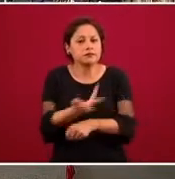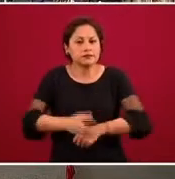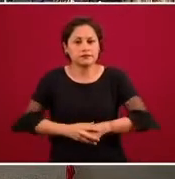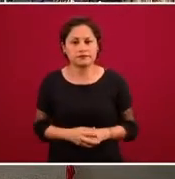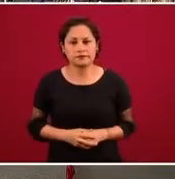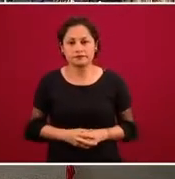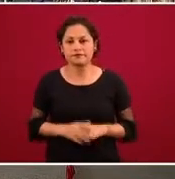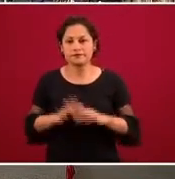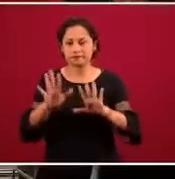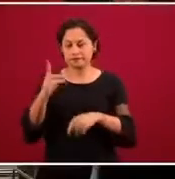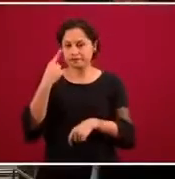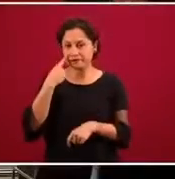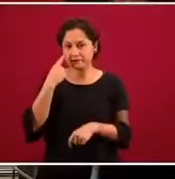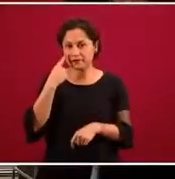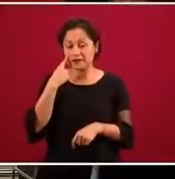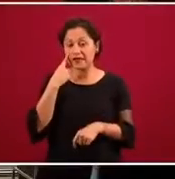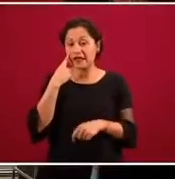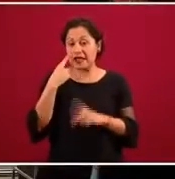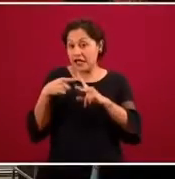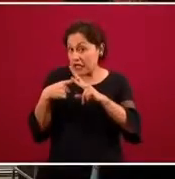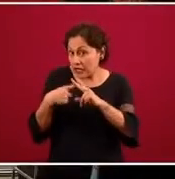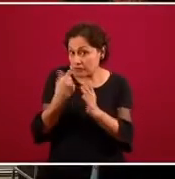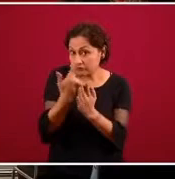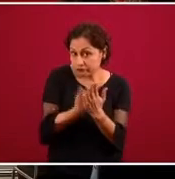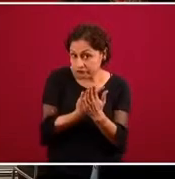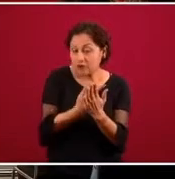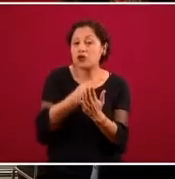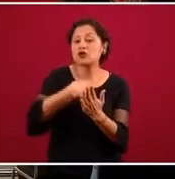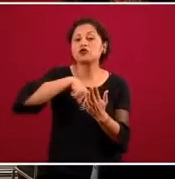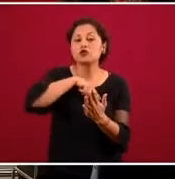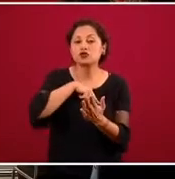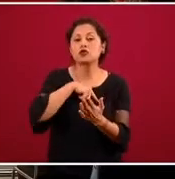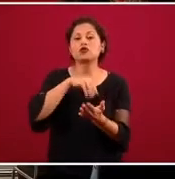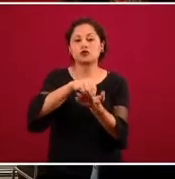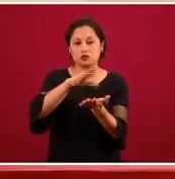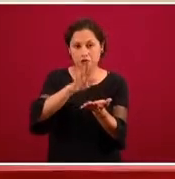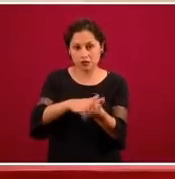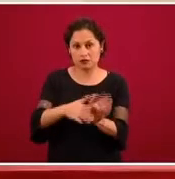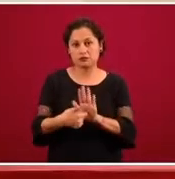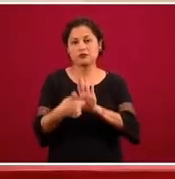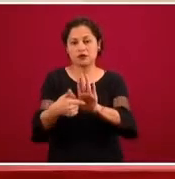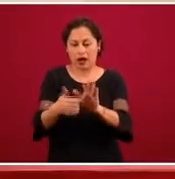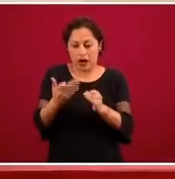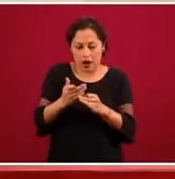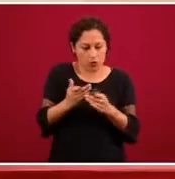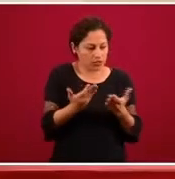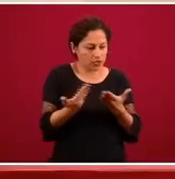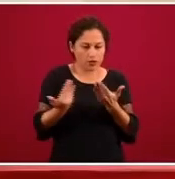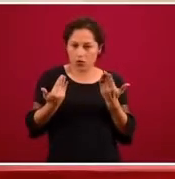haven't received the official call. So what's happening? Well, the specific data about